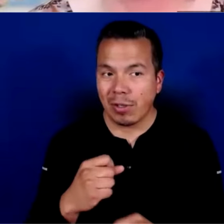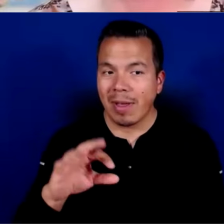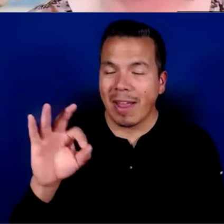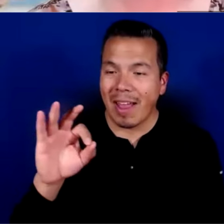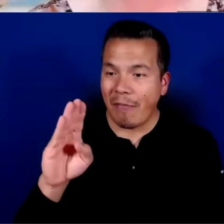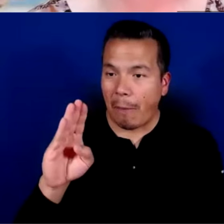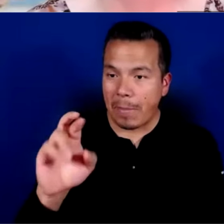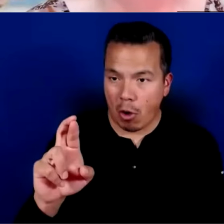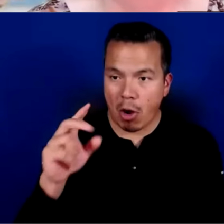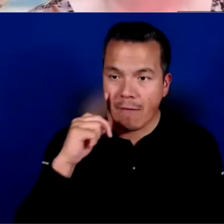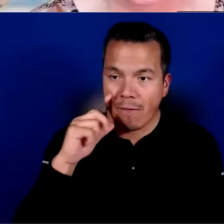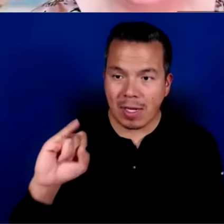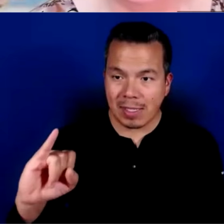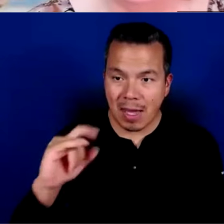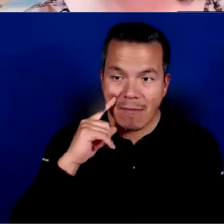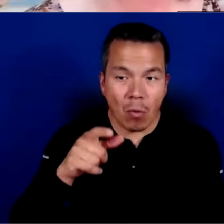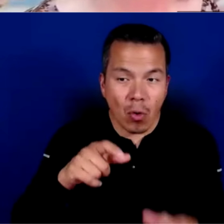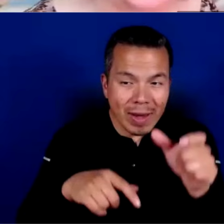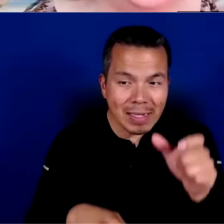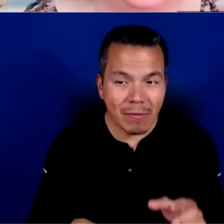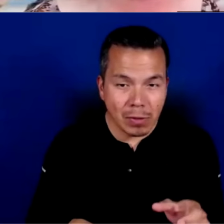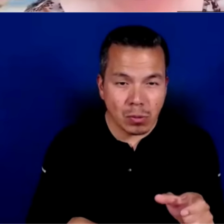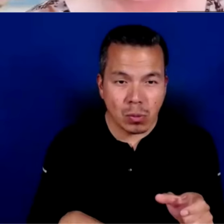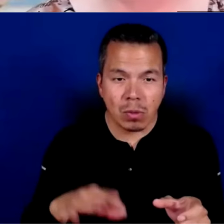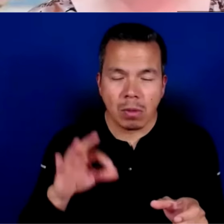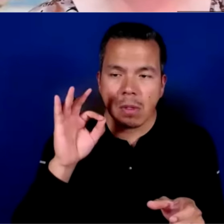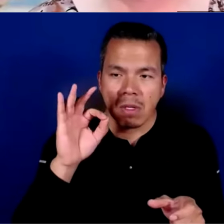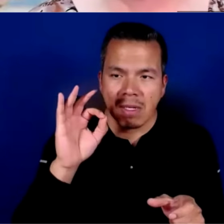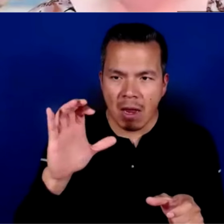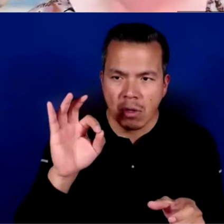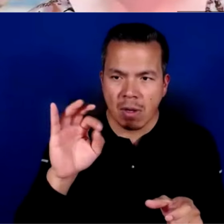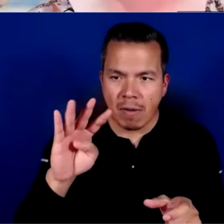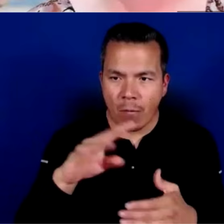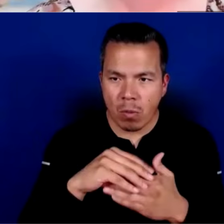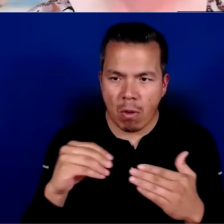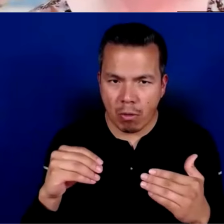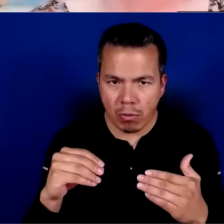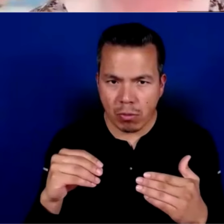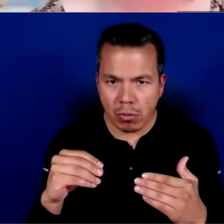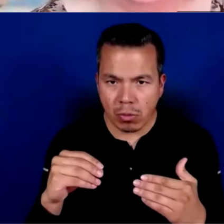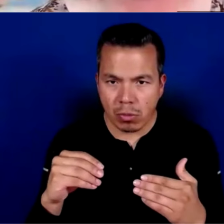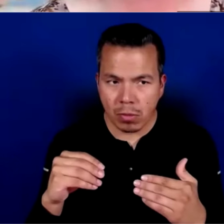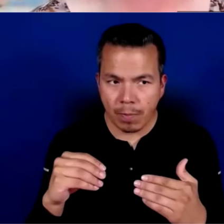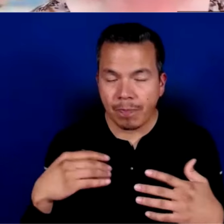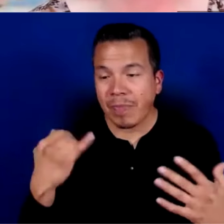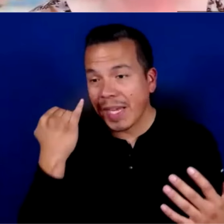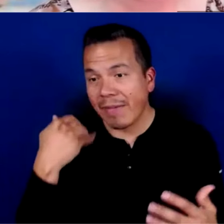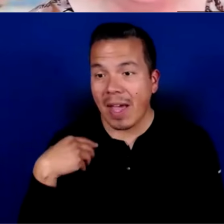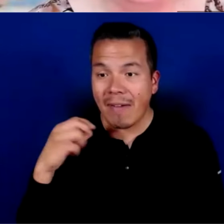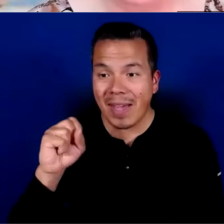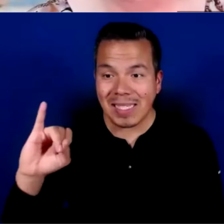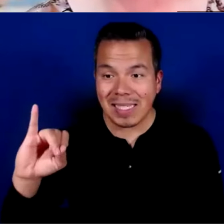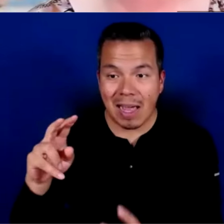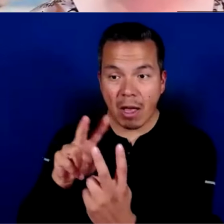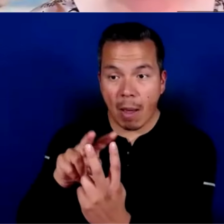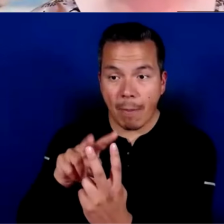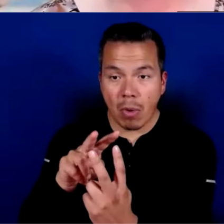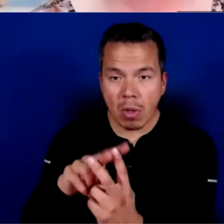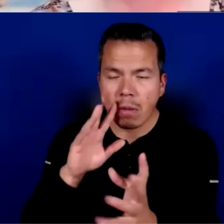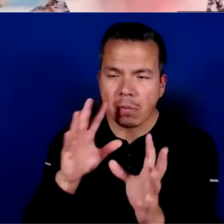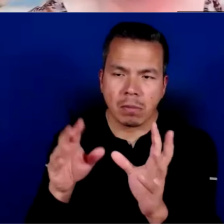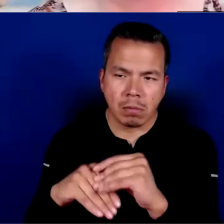for SSI for an individual is $994. And if we have an SSI couple,